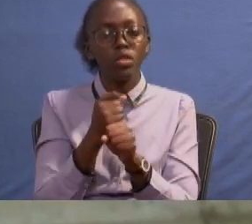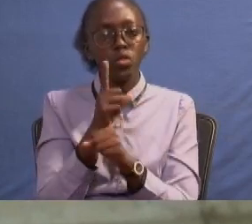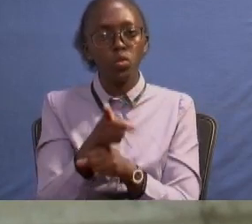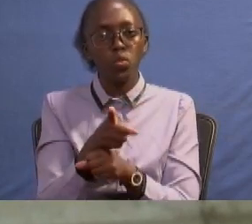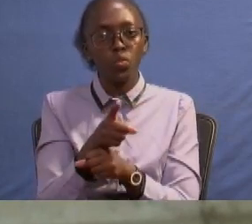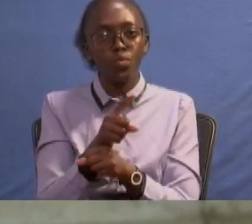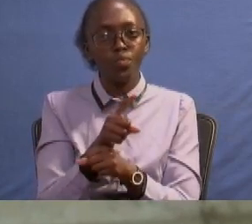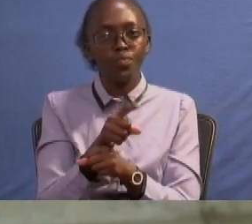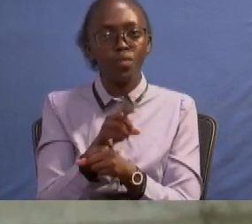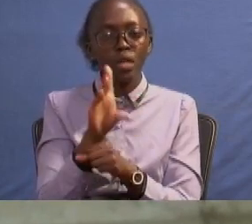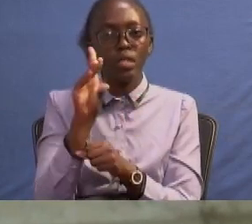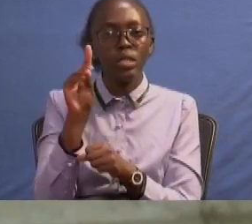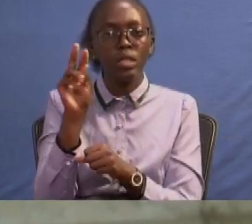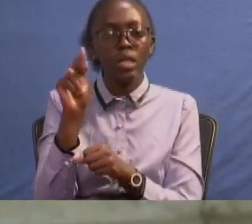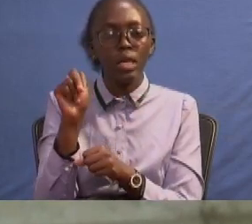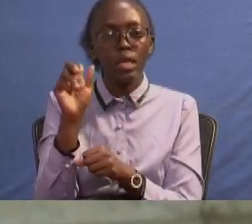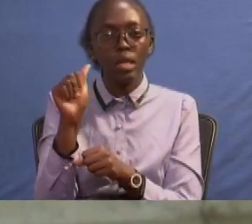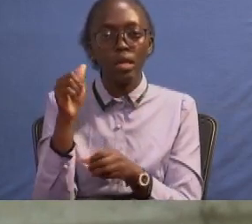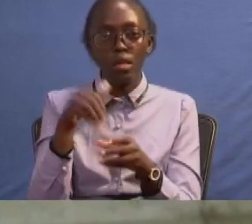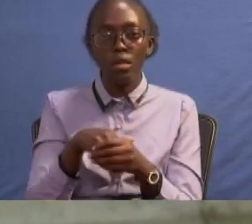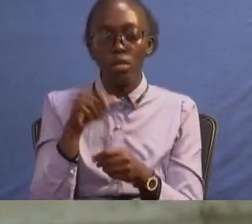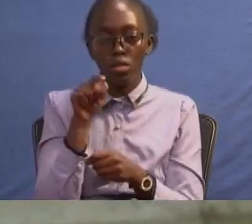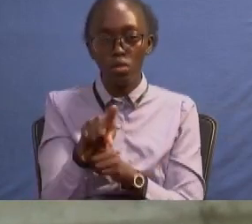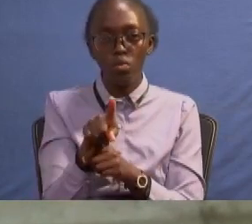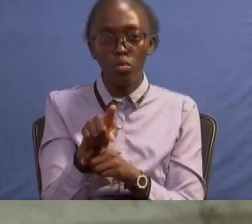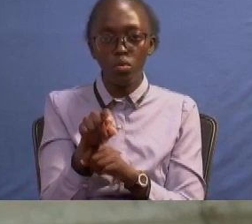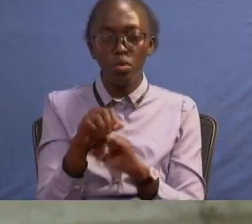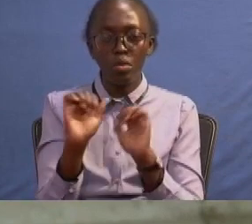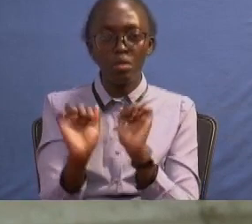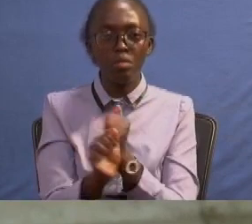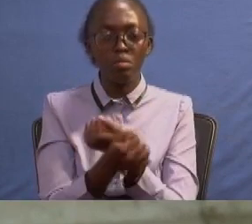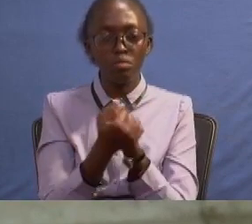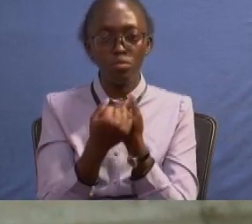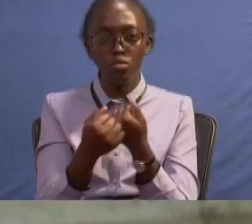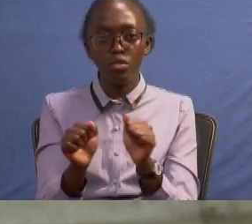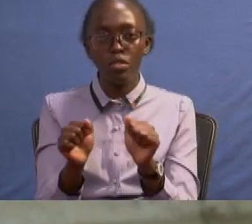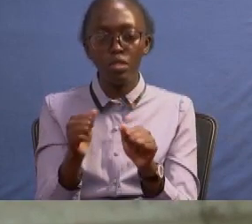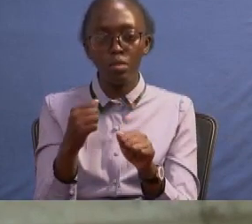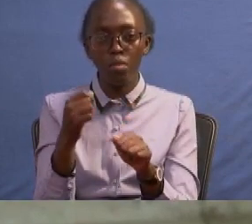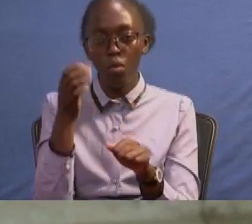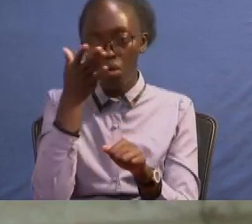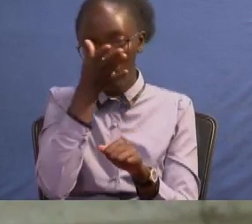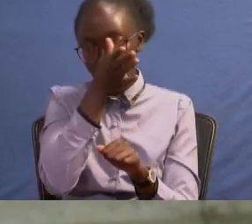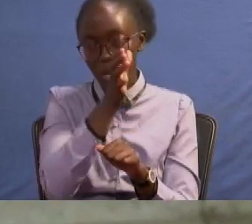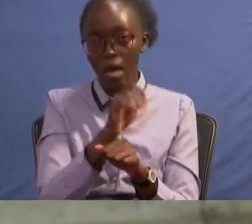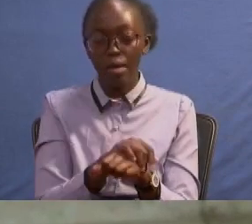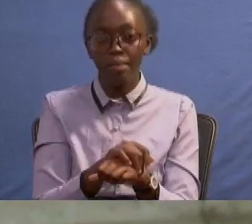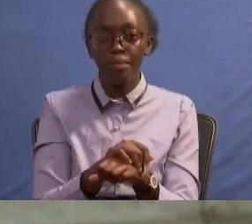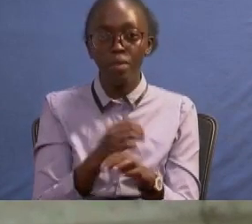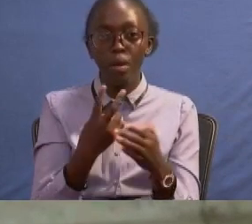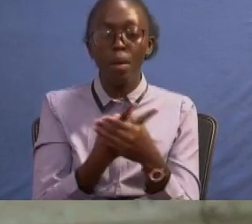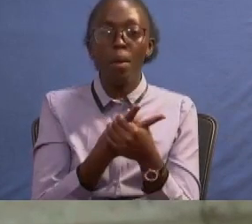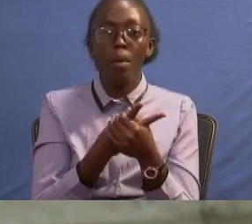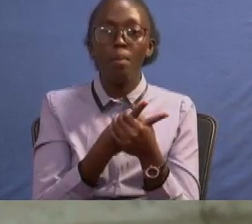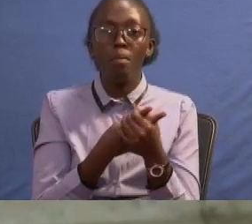the DNA that runs in you, can never be denied. And both